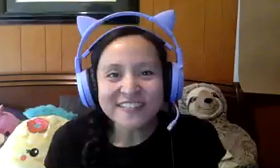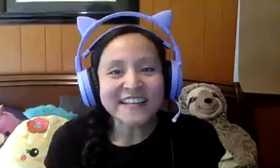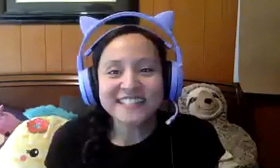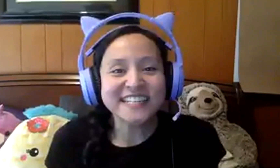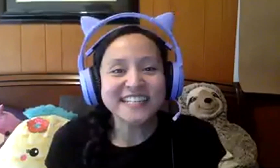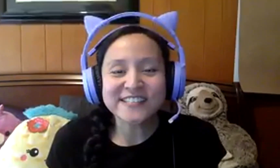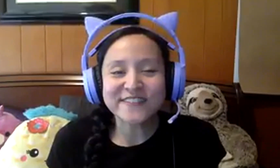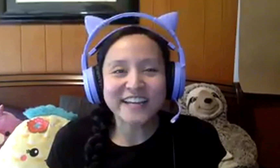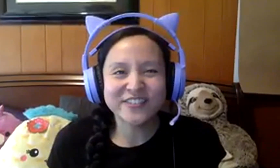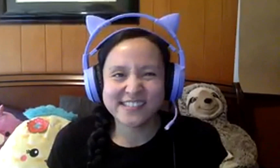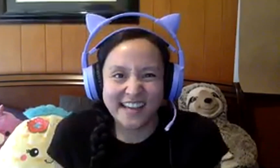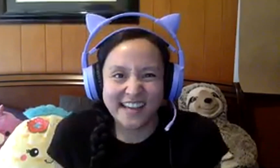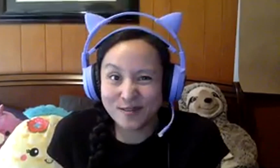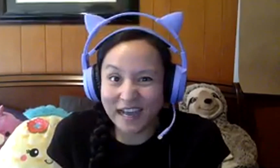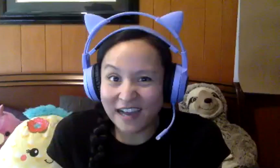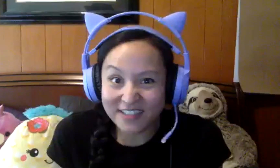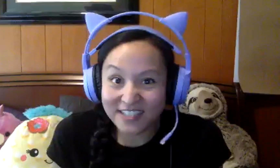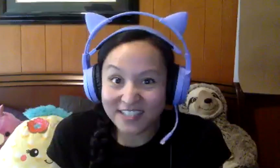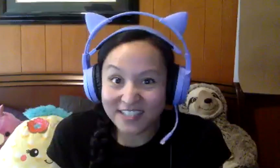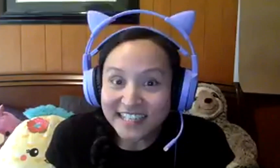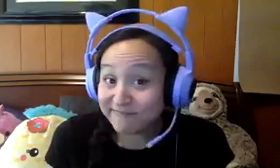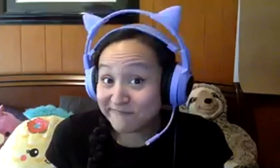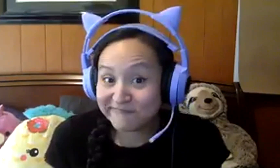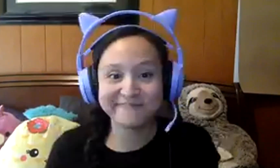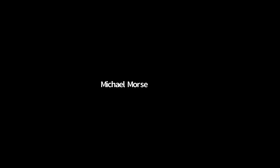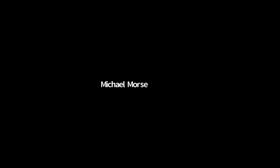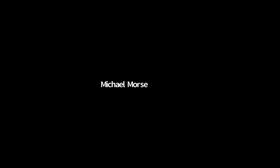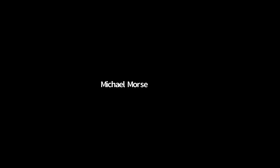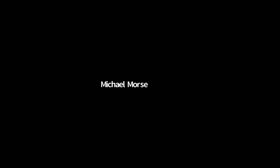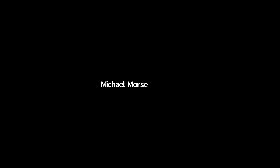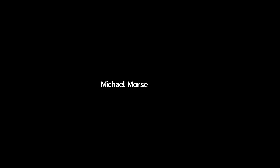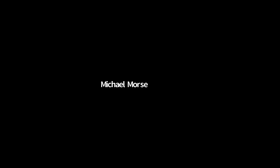about having a mental illness when I could just lie about having a degree?